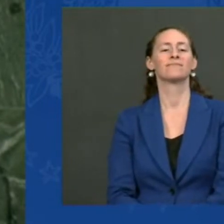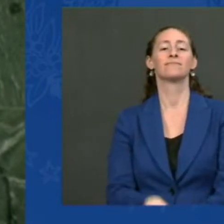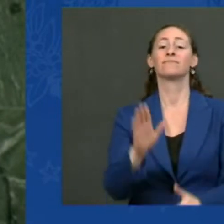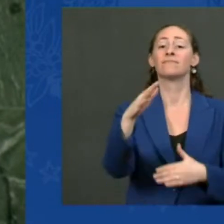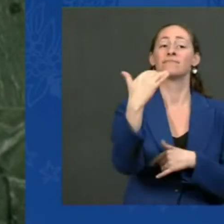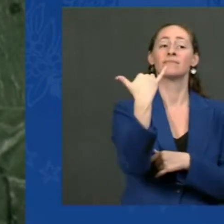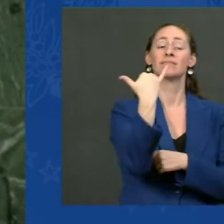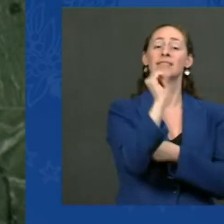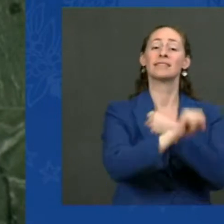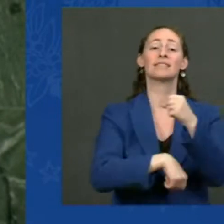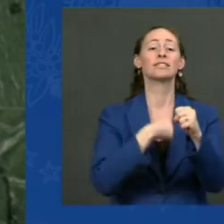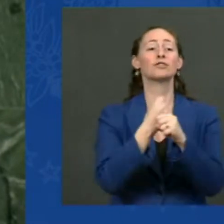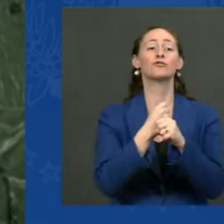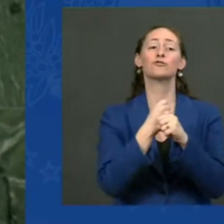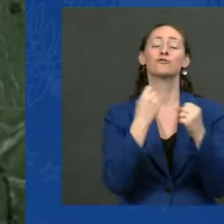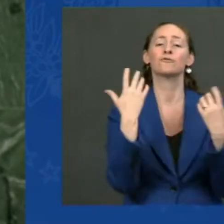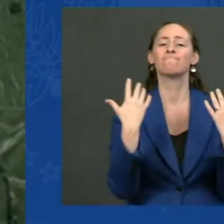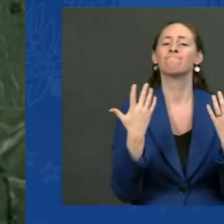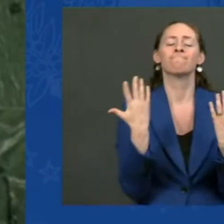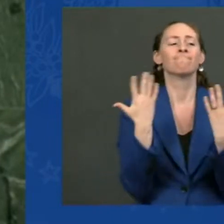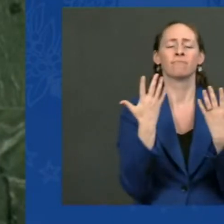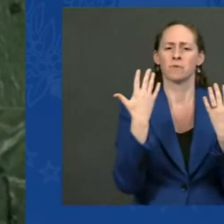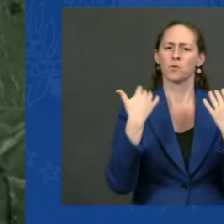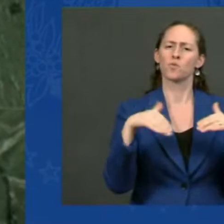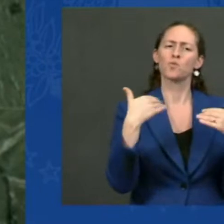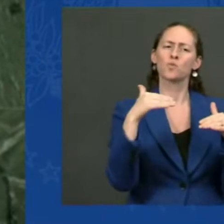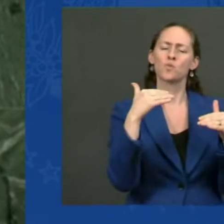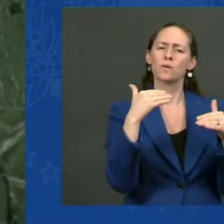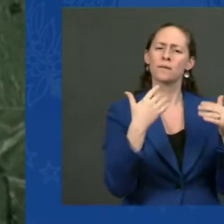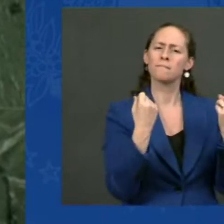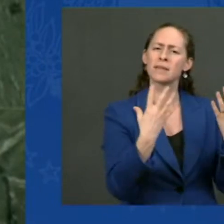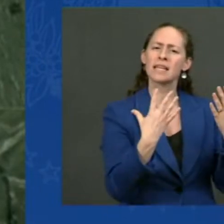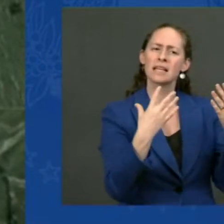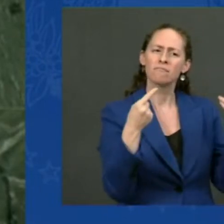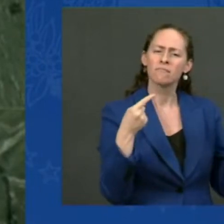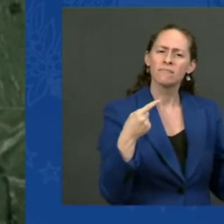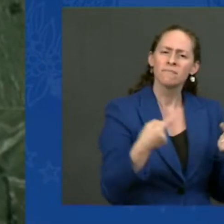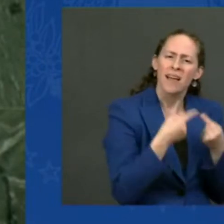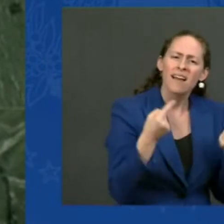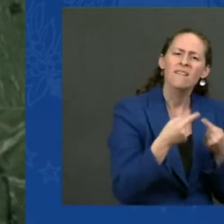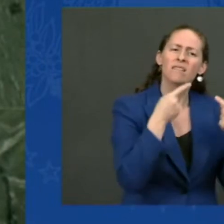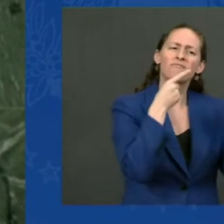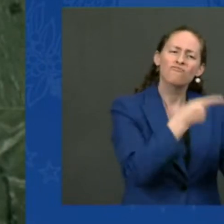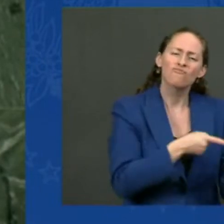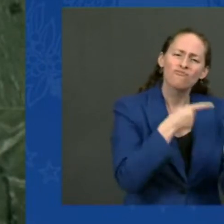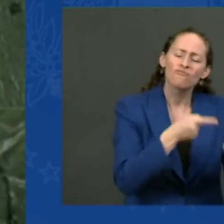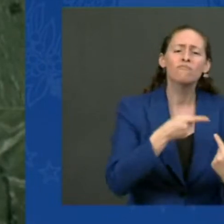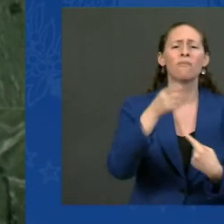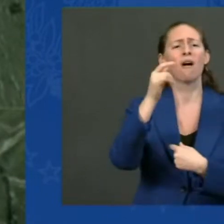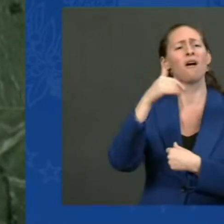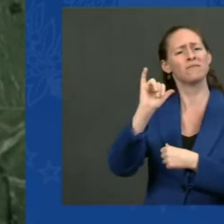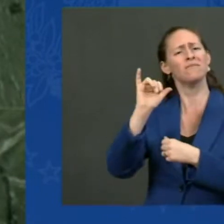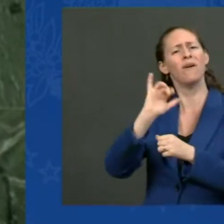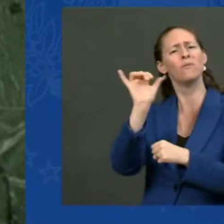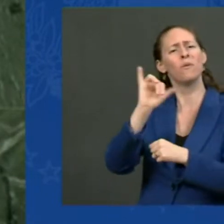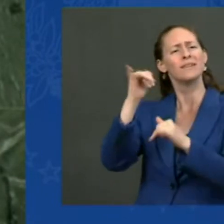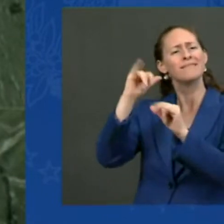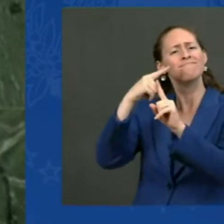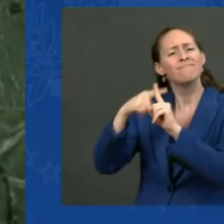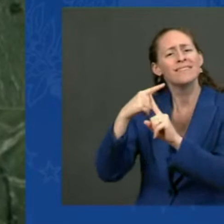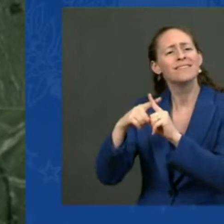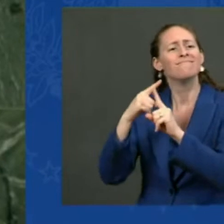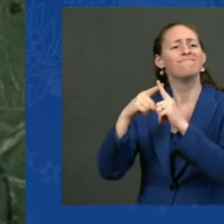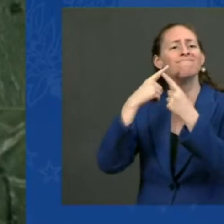intermingled with great pain and extraordinary possibility. We've lost so much to this devastating